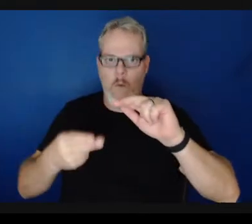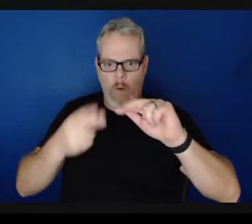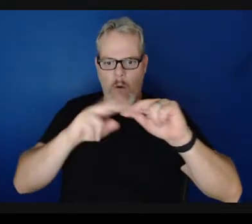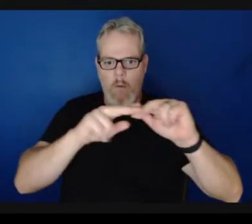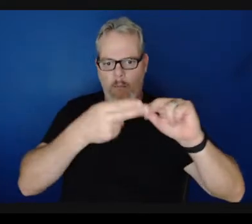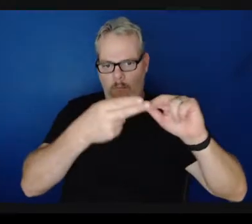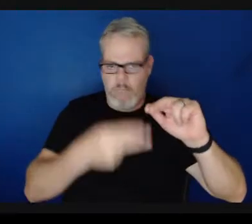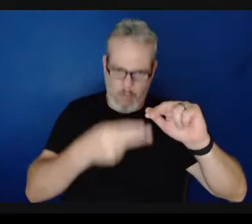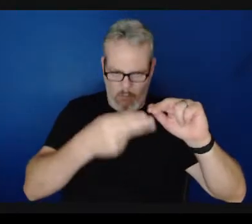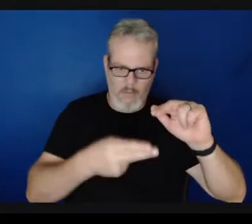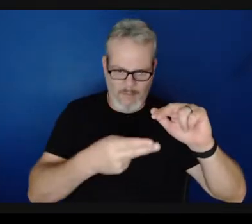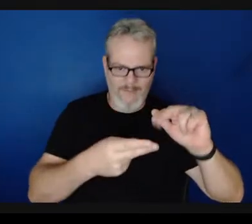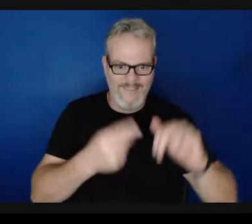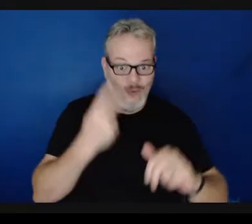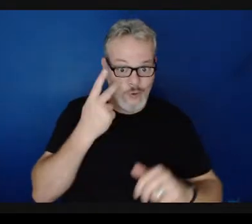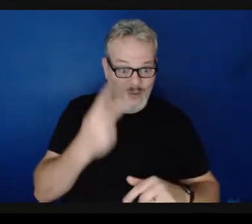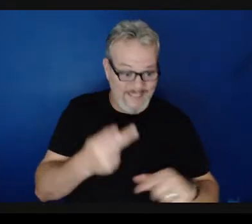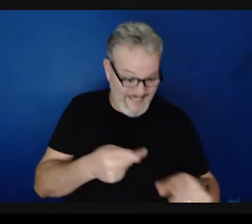the volcano was